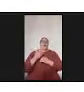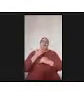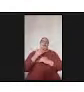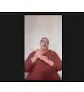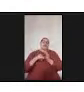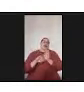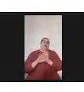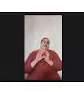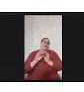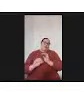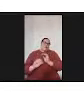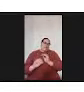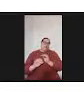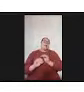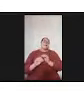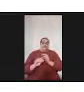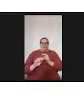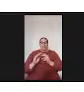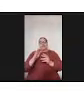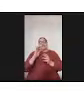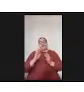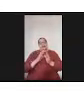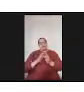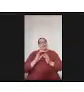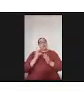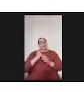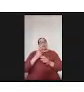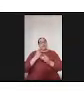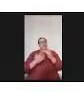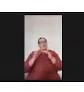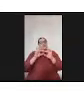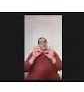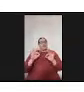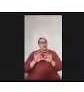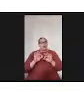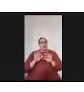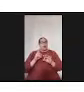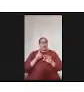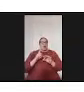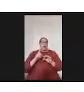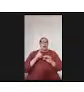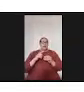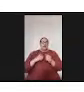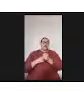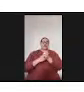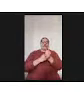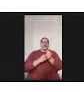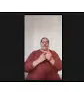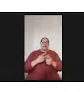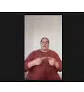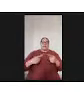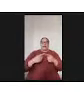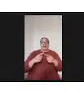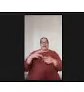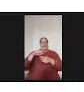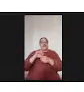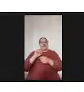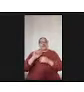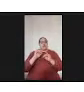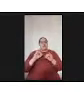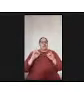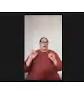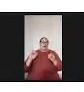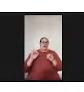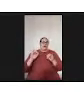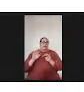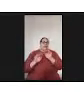identified. Then you've got fire phones to strategic places, including your emergency